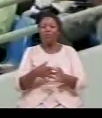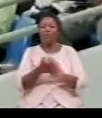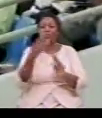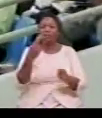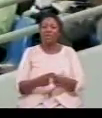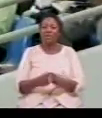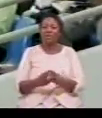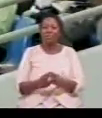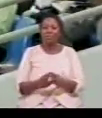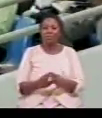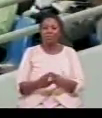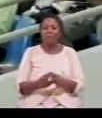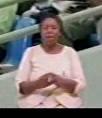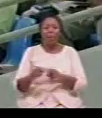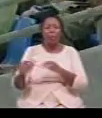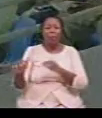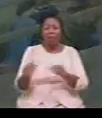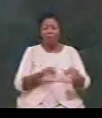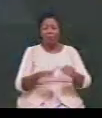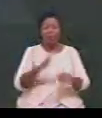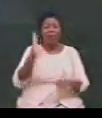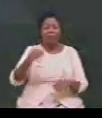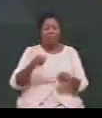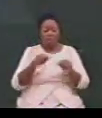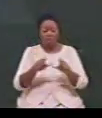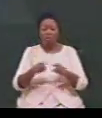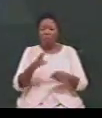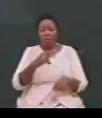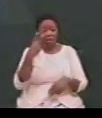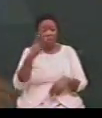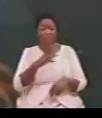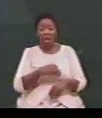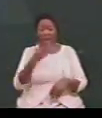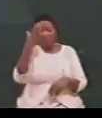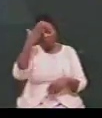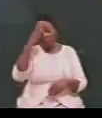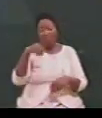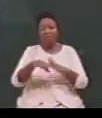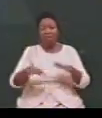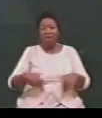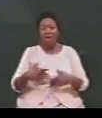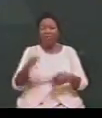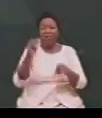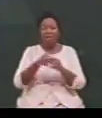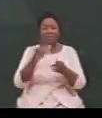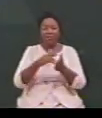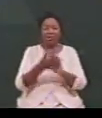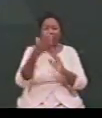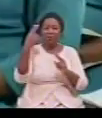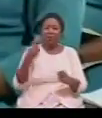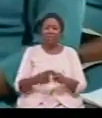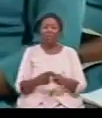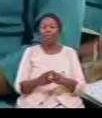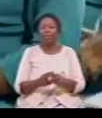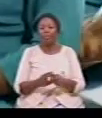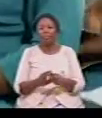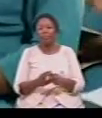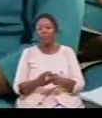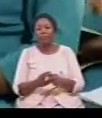life. Performance will continue to be realized in your life in Jesus'